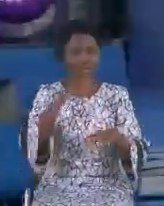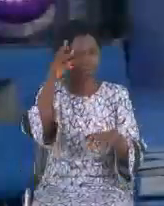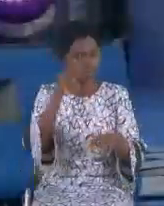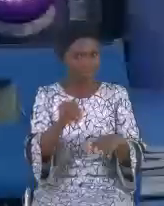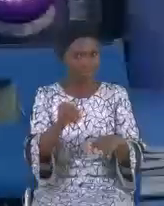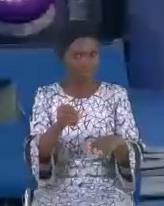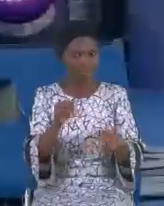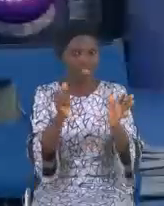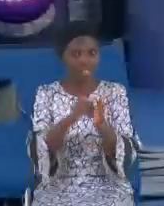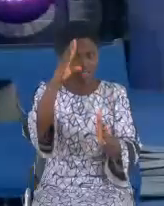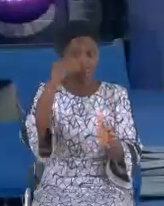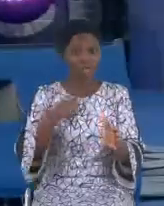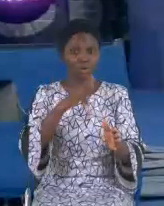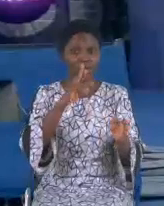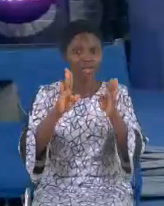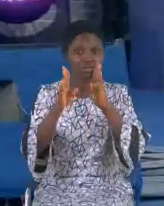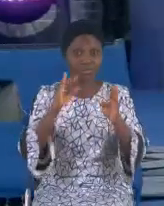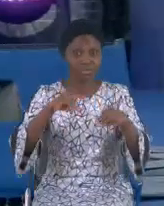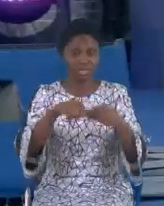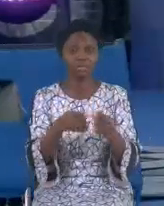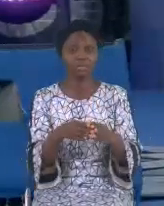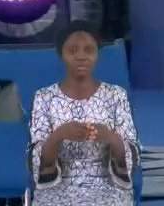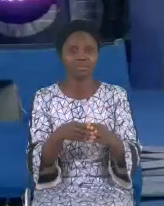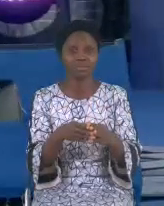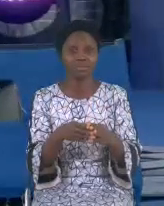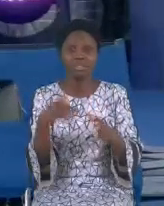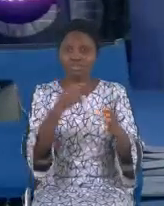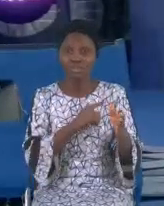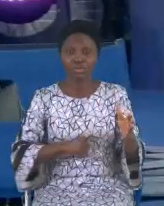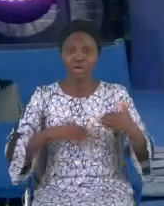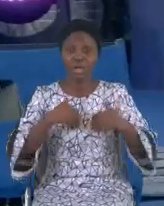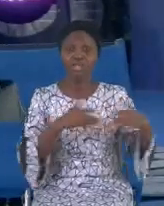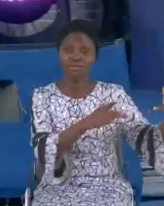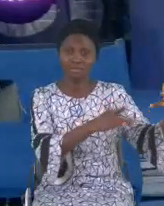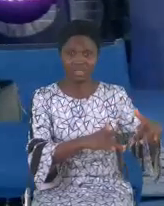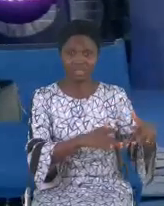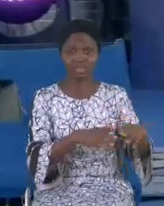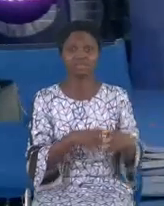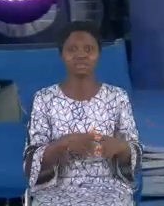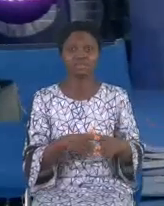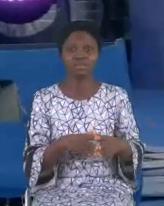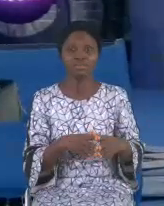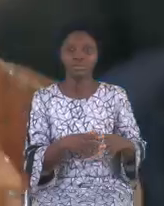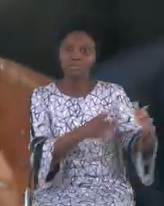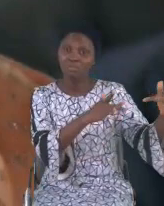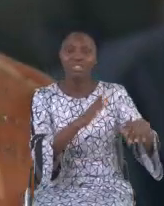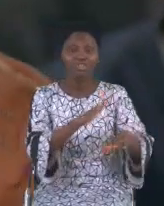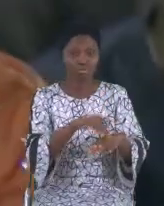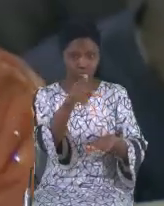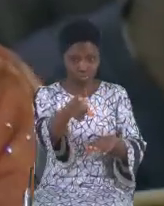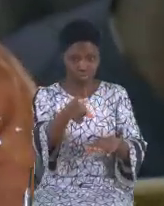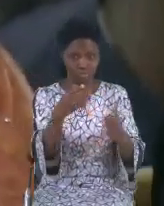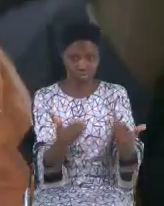when he came like that, the Lord had mercy on him. mercy for you today.